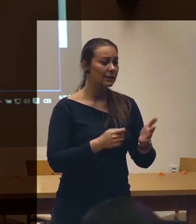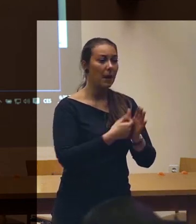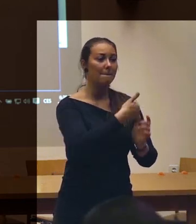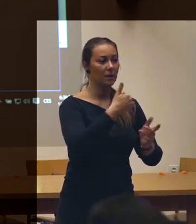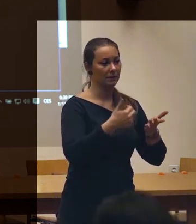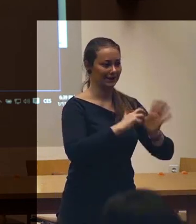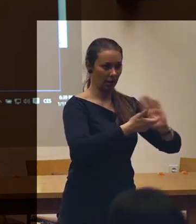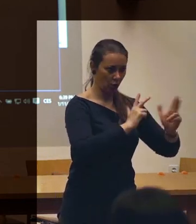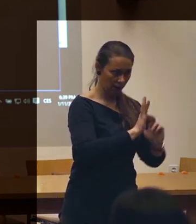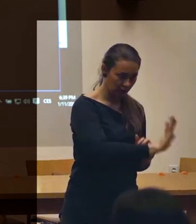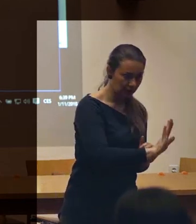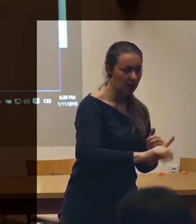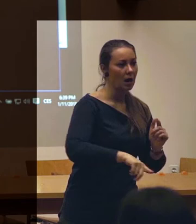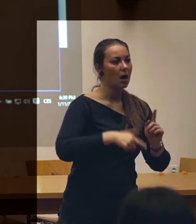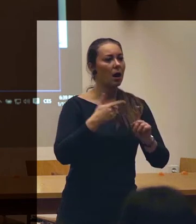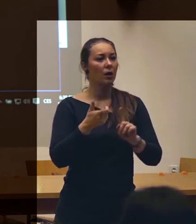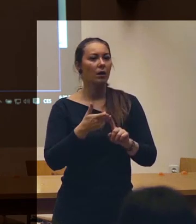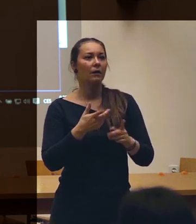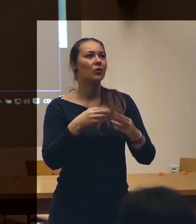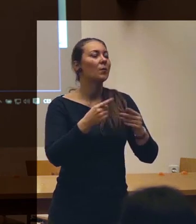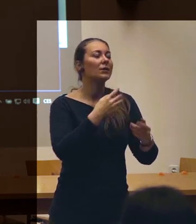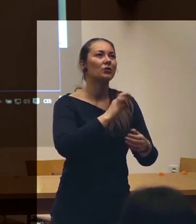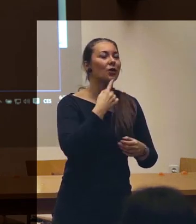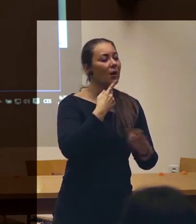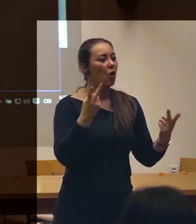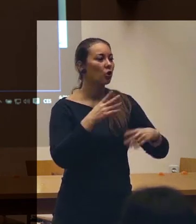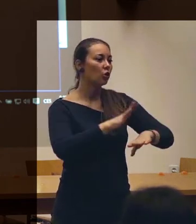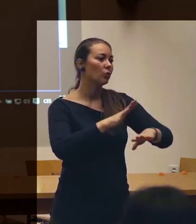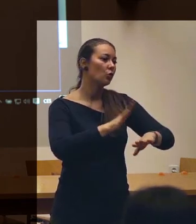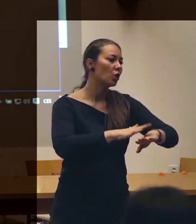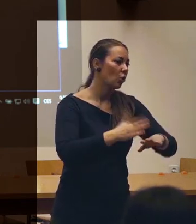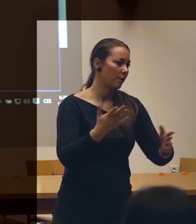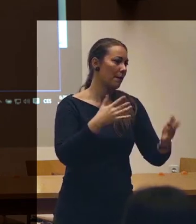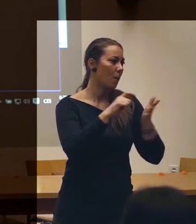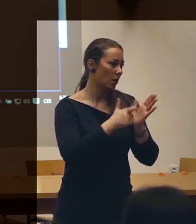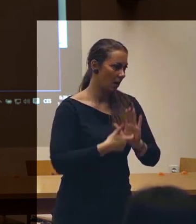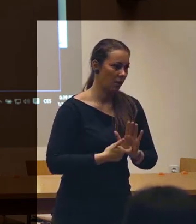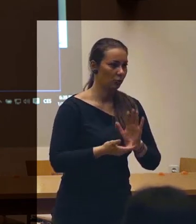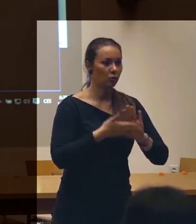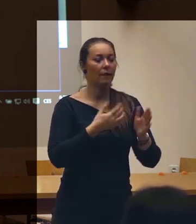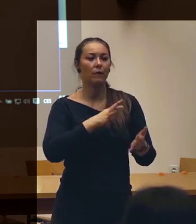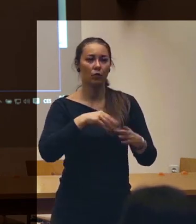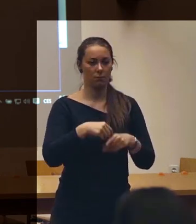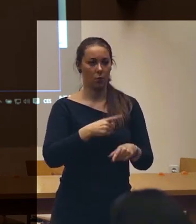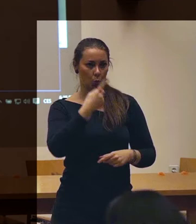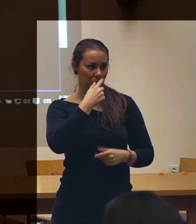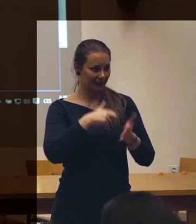language, video with the usage of Russian sign language, for example.